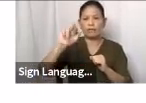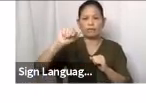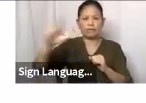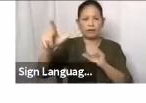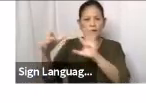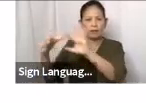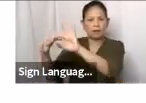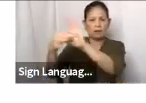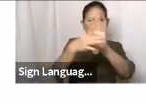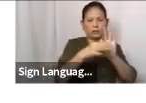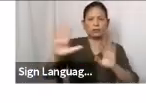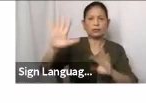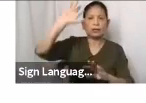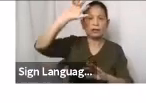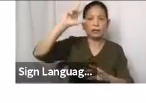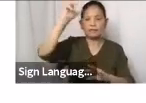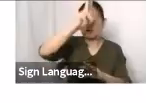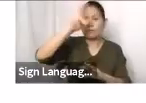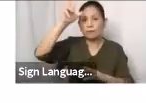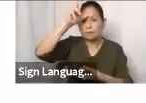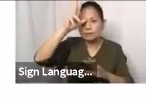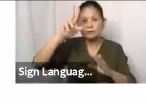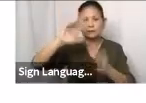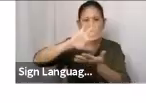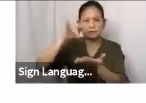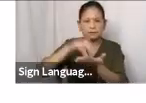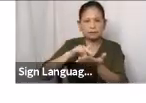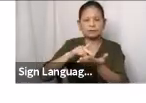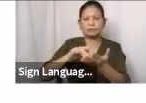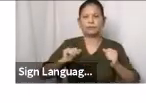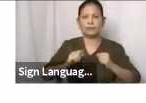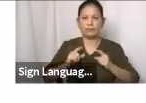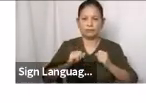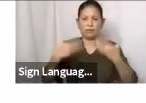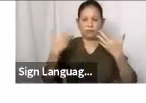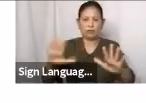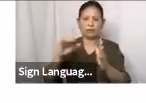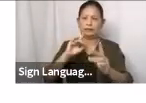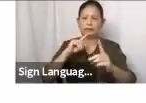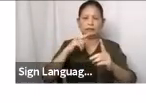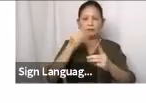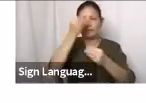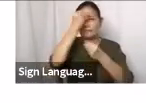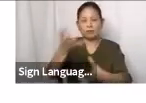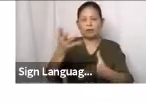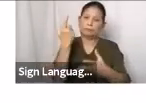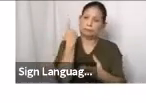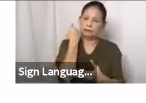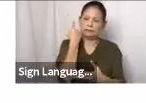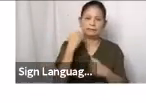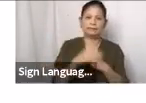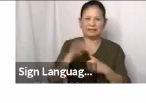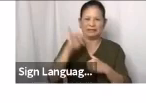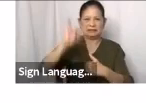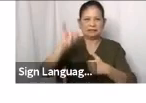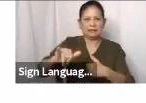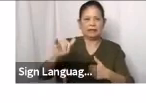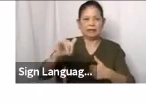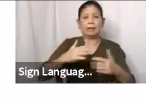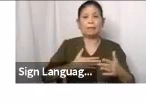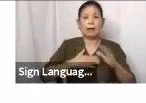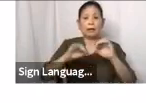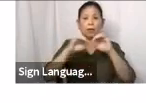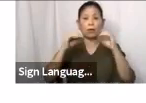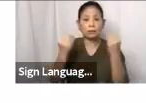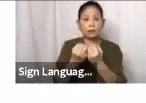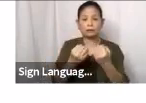centers, as I already like discussed. So these were the action plan my organization and me